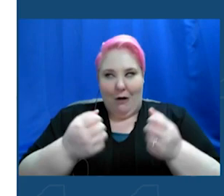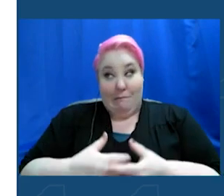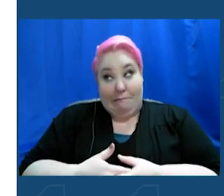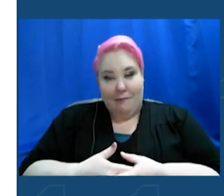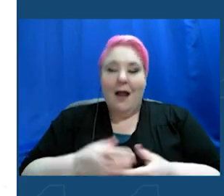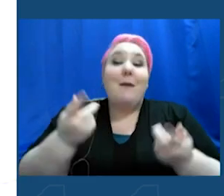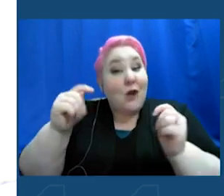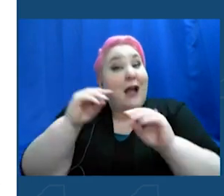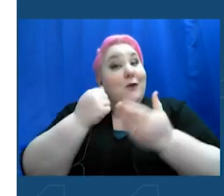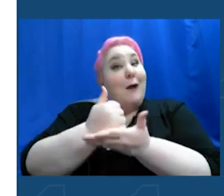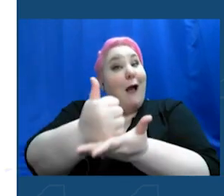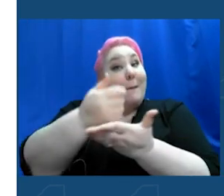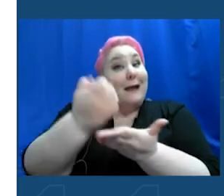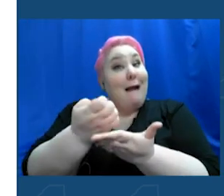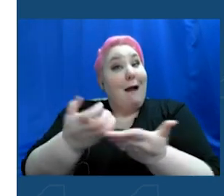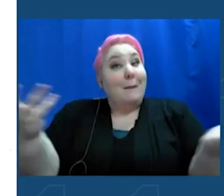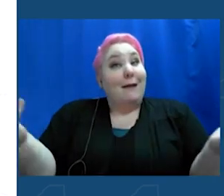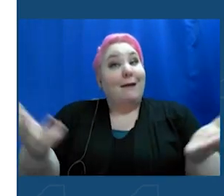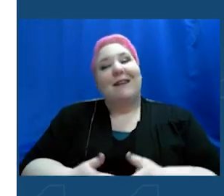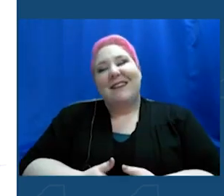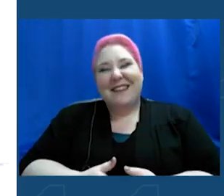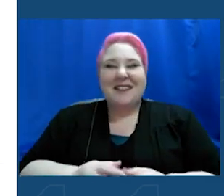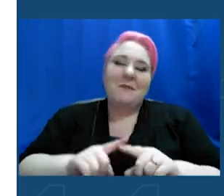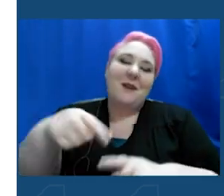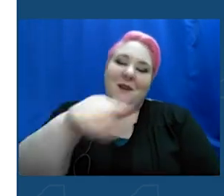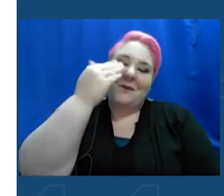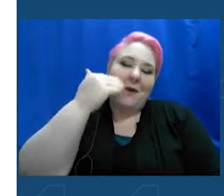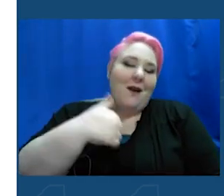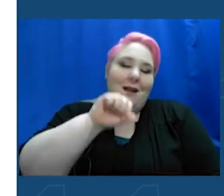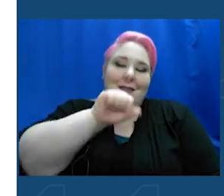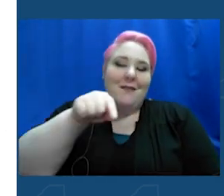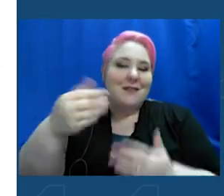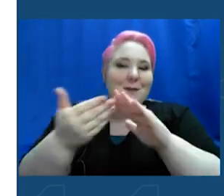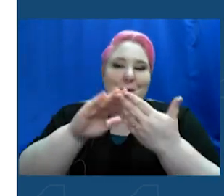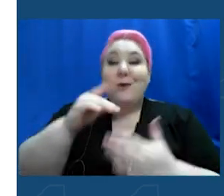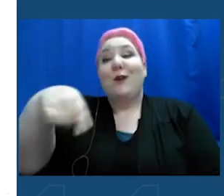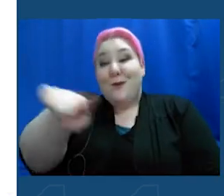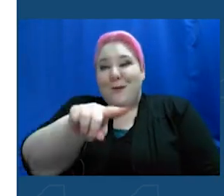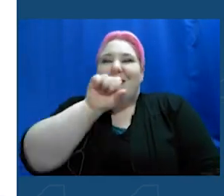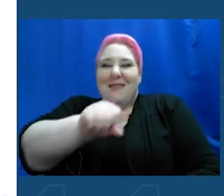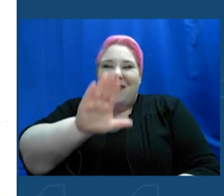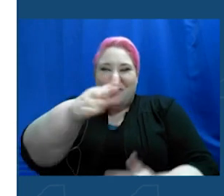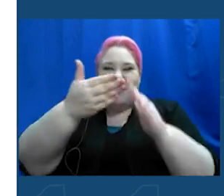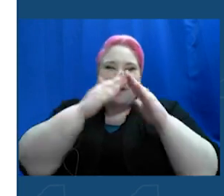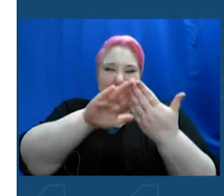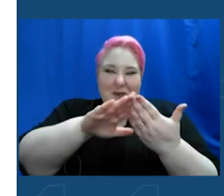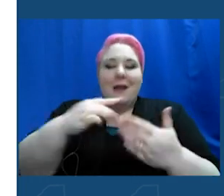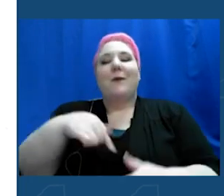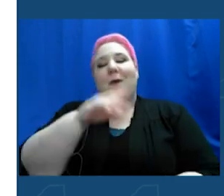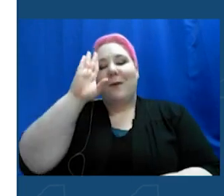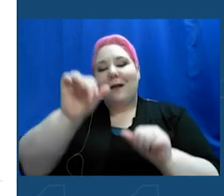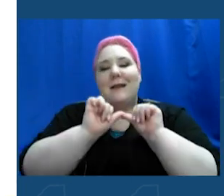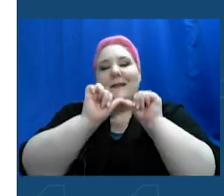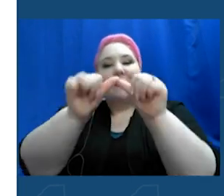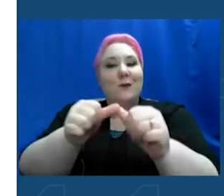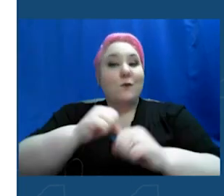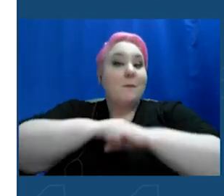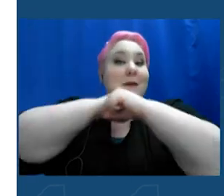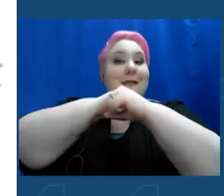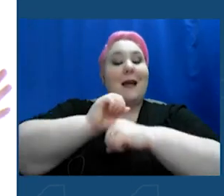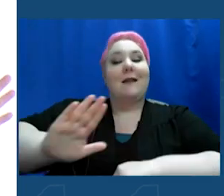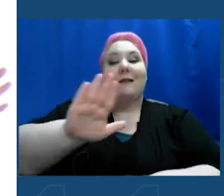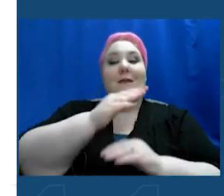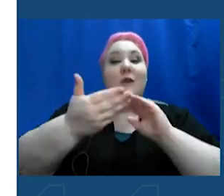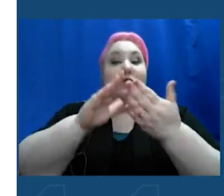right? So I love this community. You all love this community. And we'll continue to protect this community from